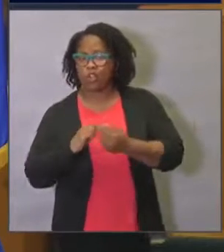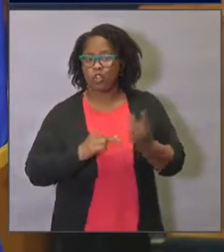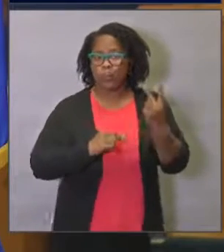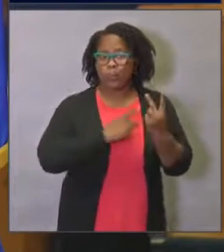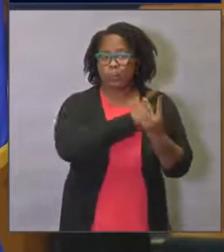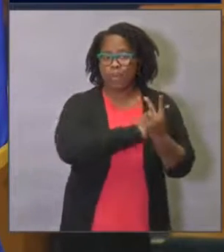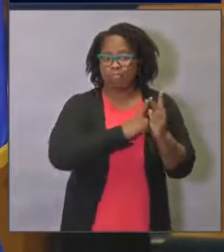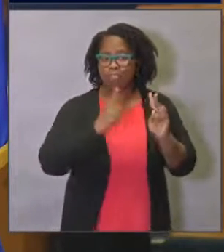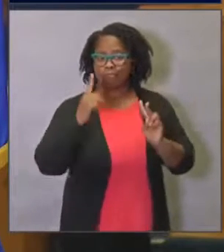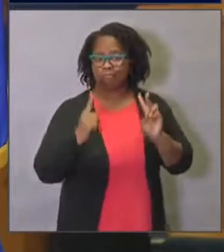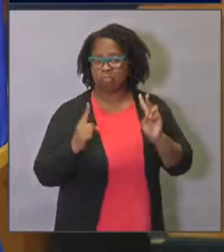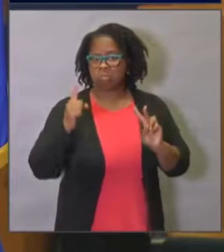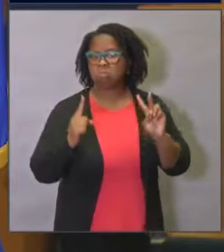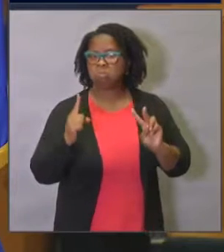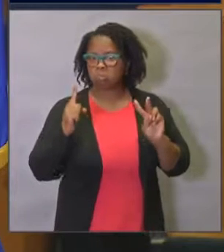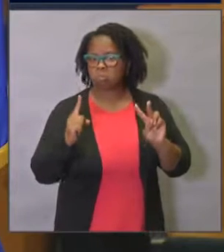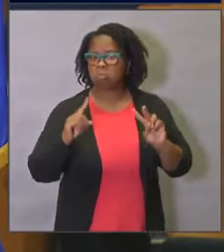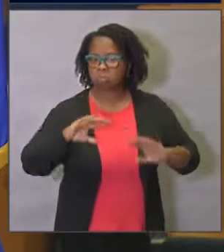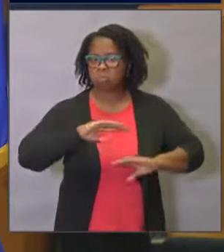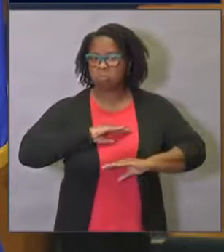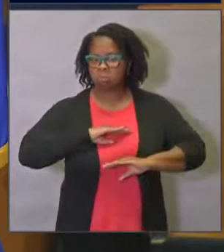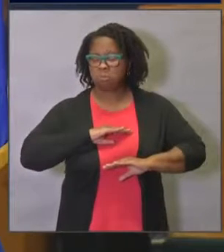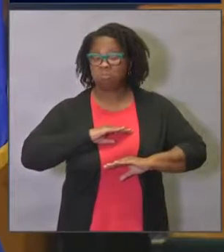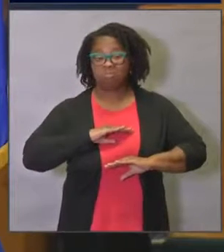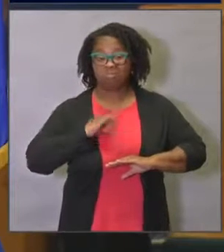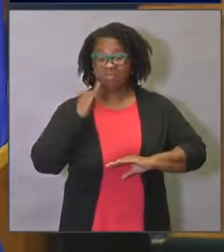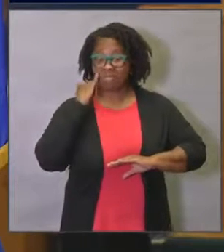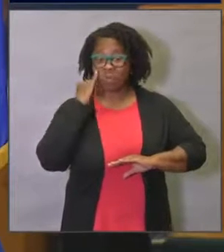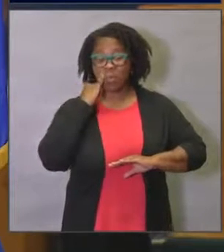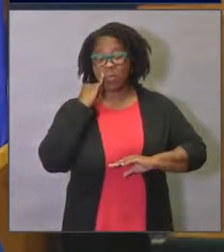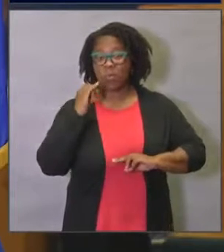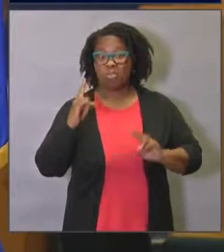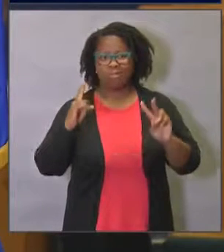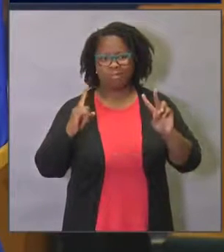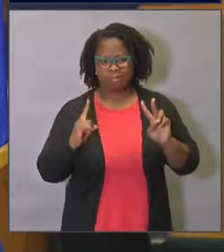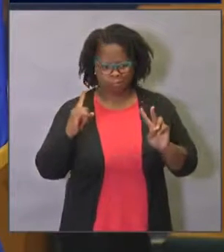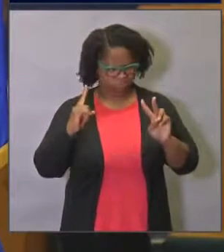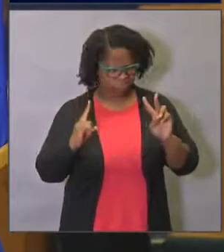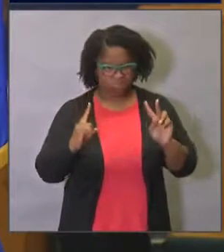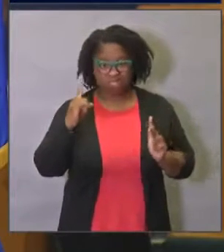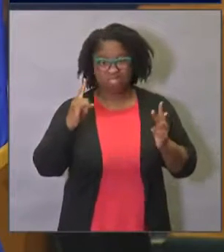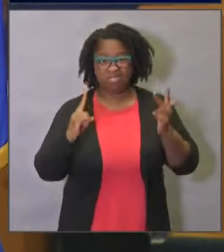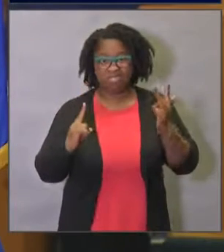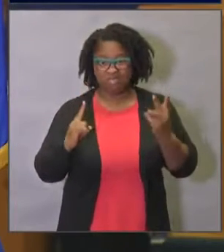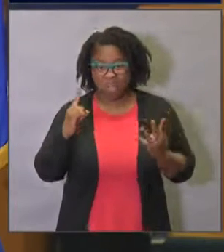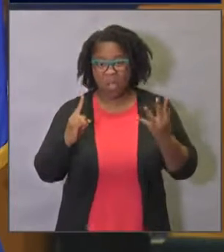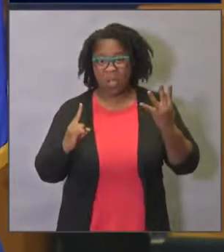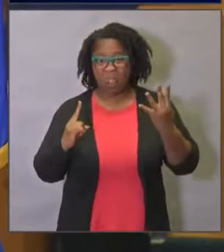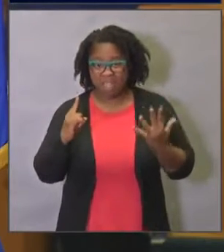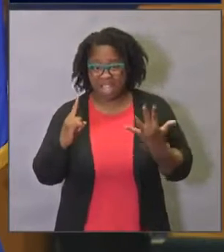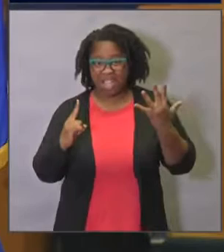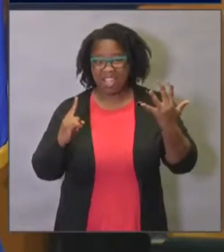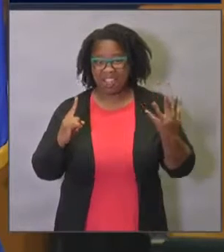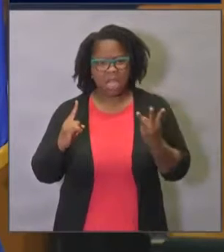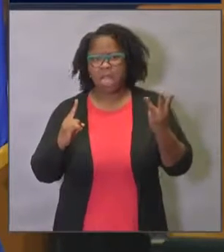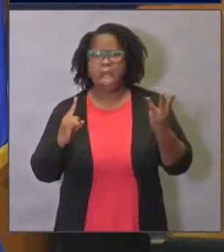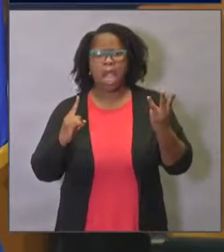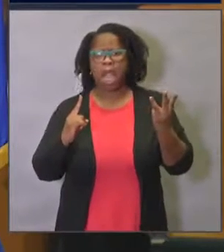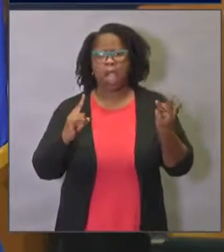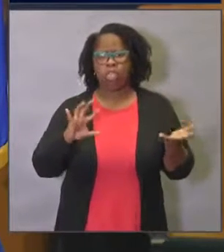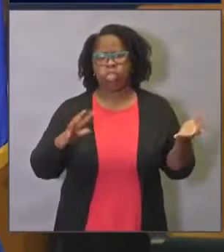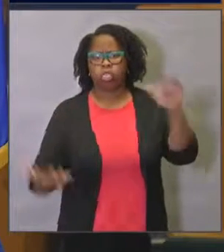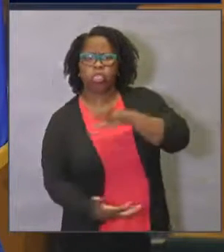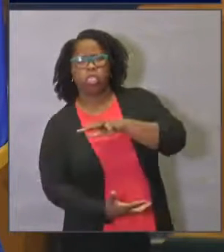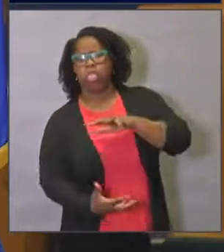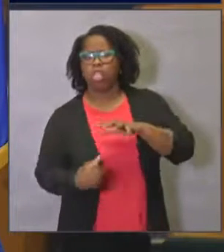patients. When you don't have enough nurses to cover the number of intensive care unit patients that you have, then you can't work in ratio. And then